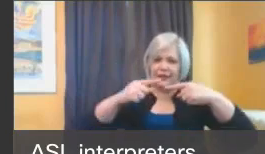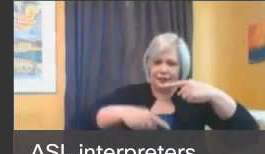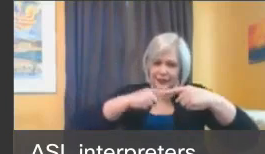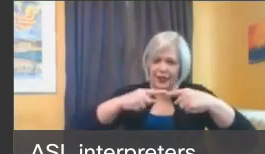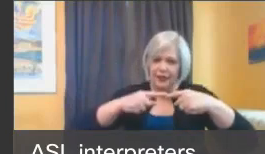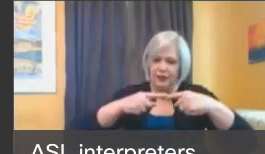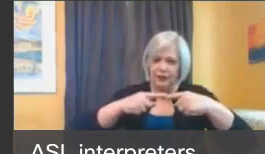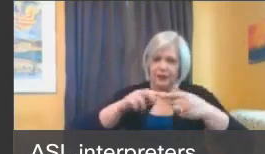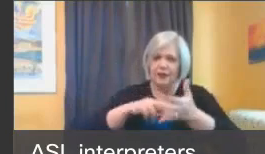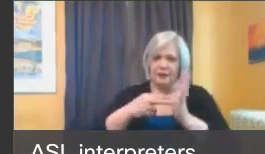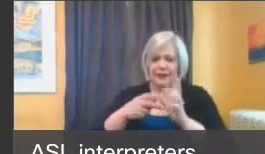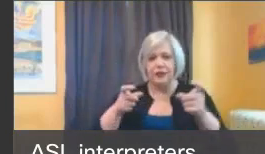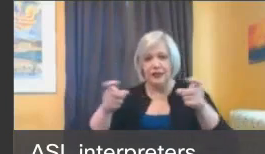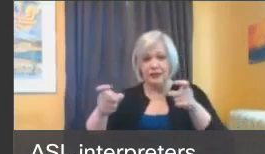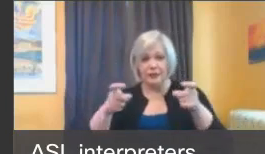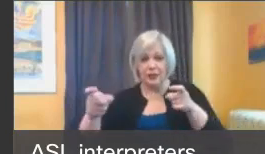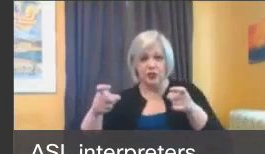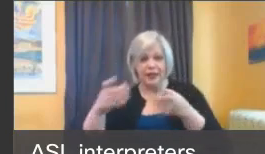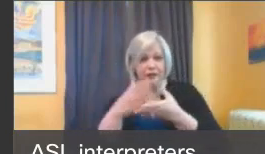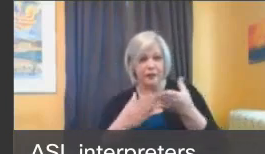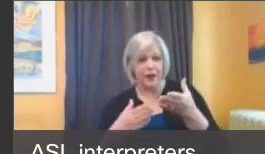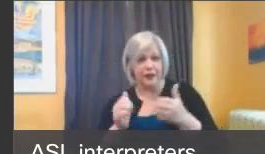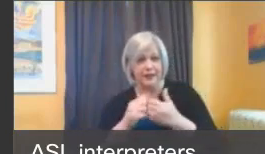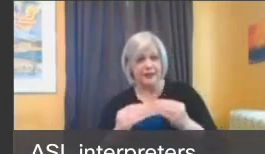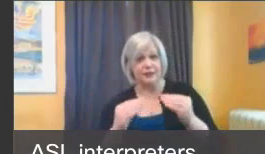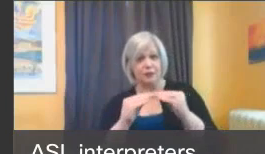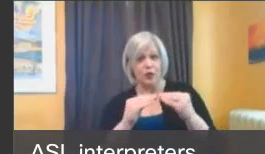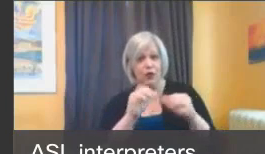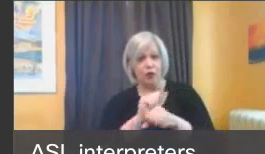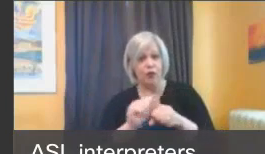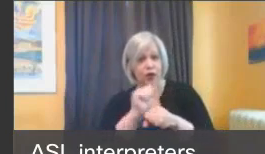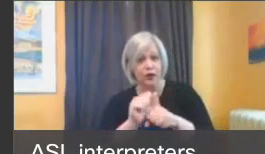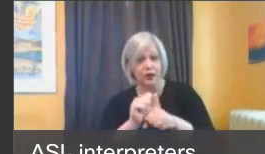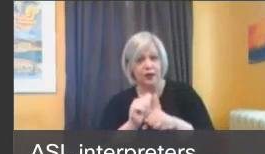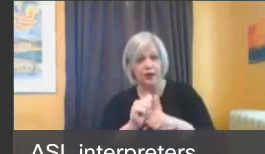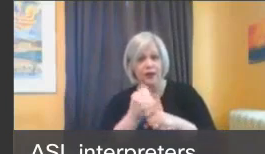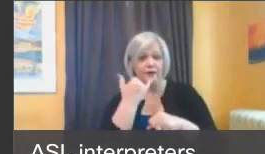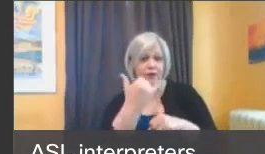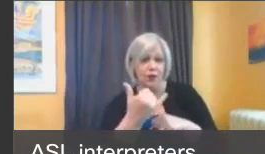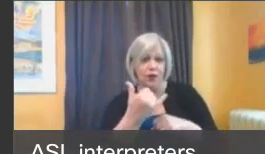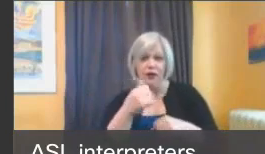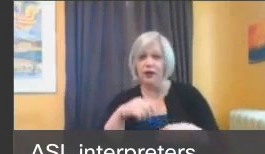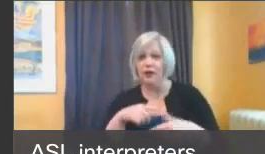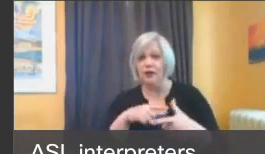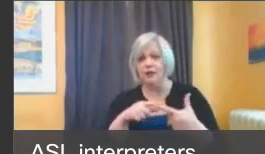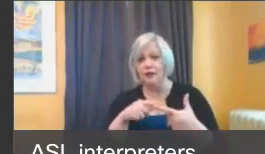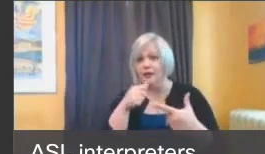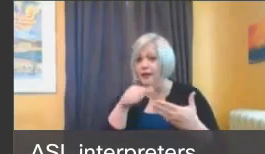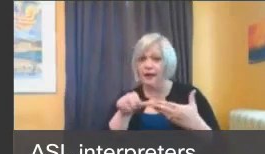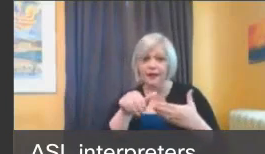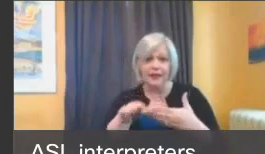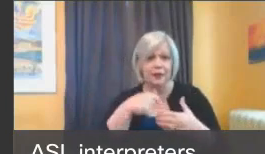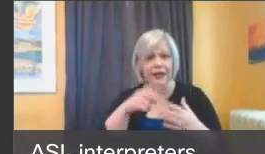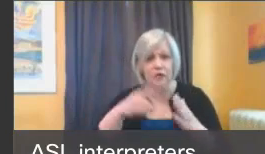So there's an administrative element to that of phone call, a letter that we have to read